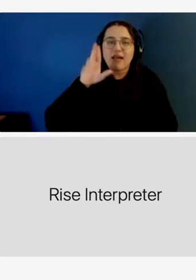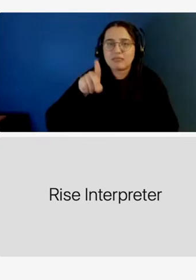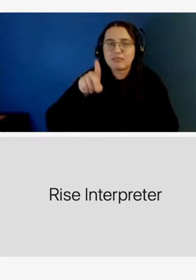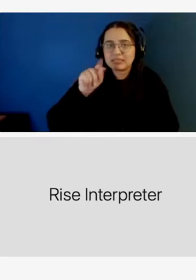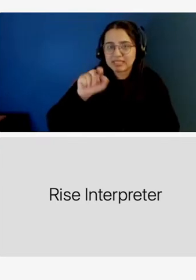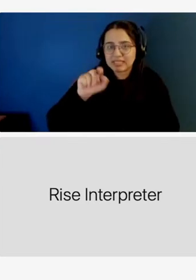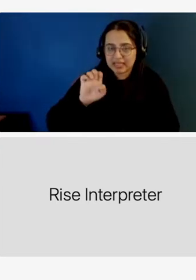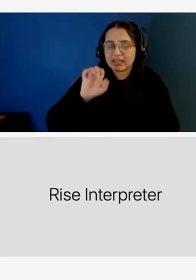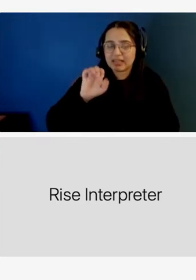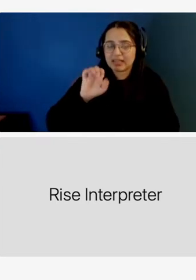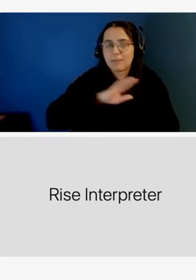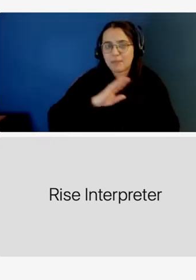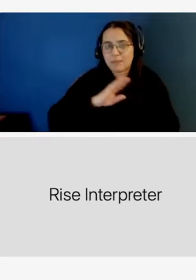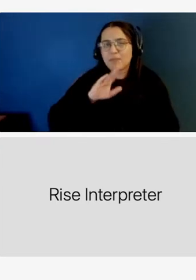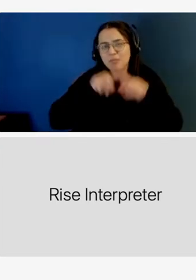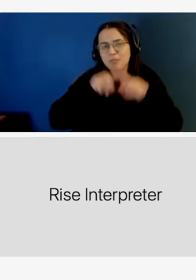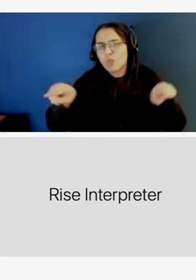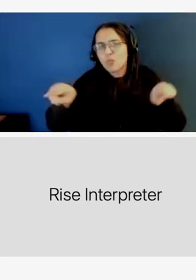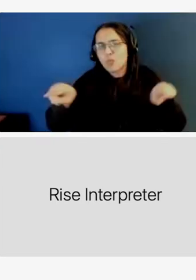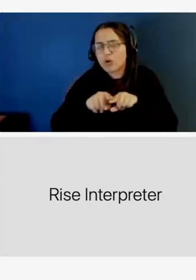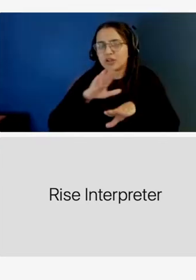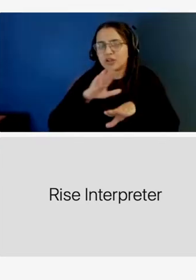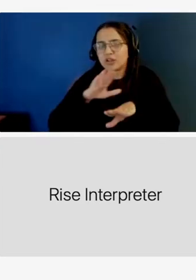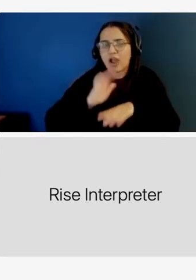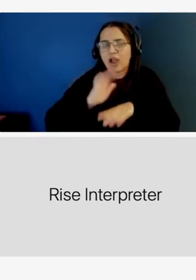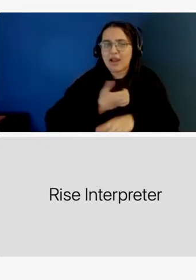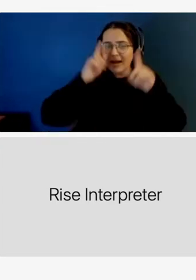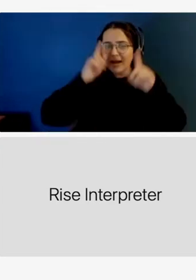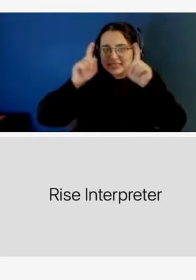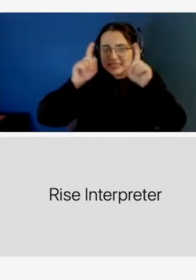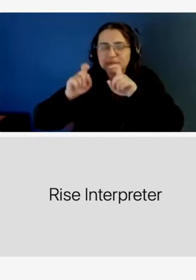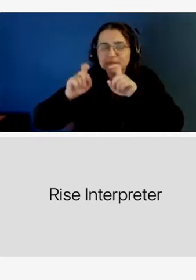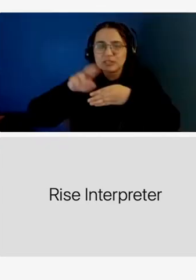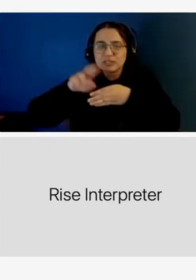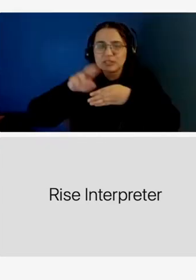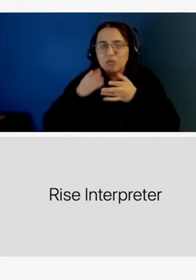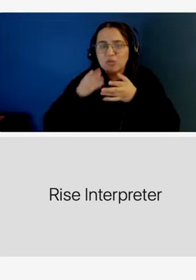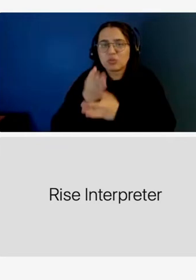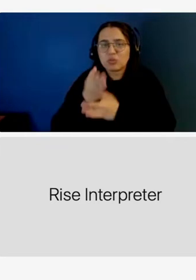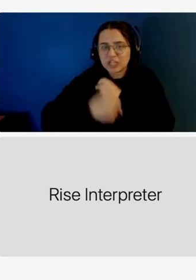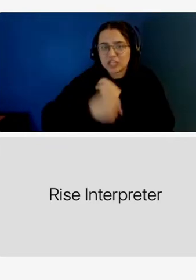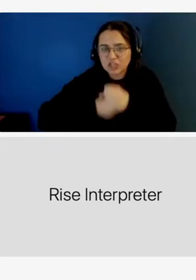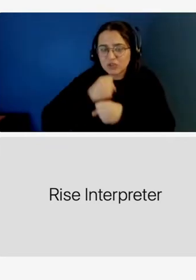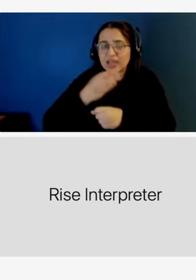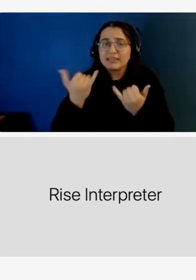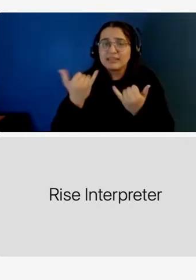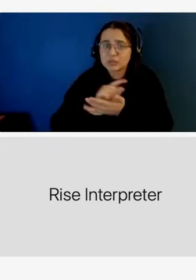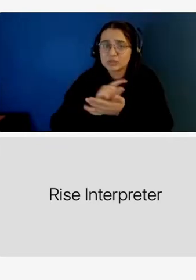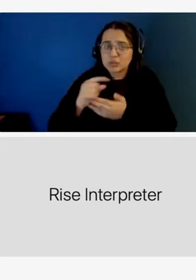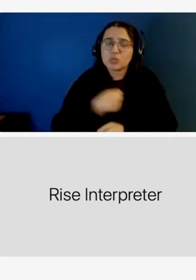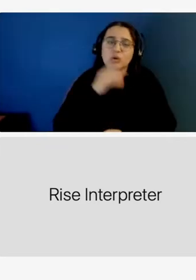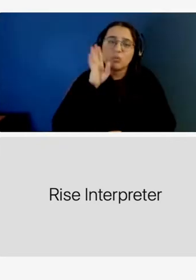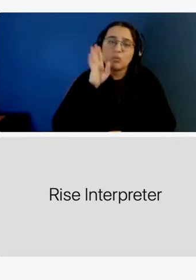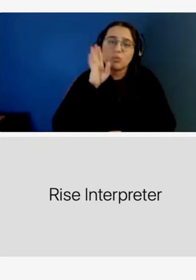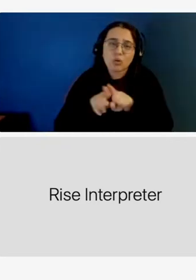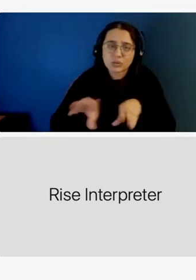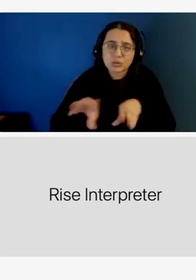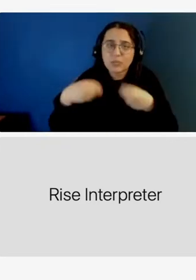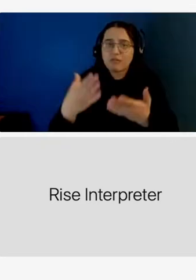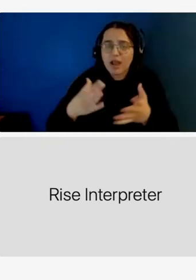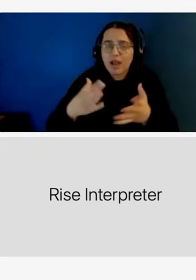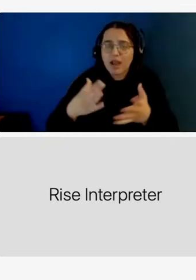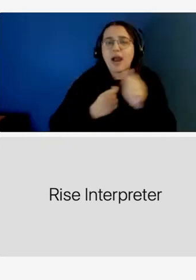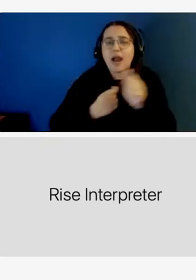assessment results throughout this year. And so this week we are also going to provide an update on some of our